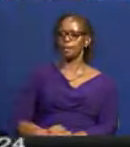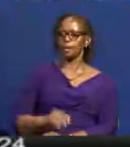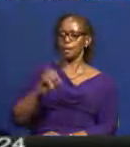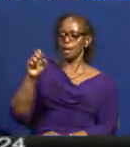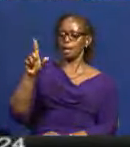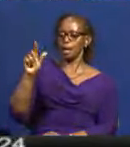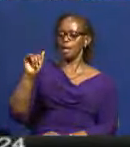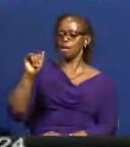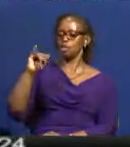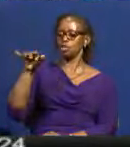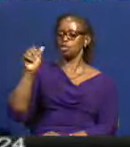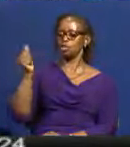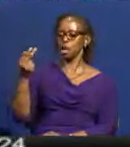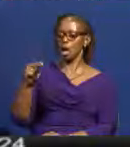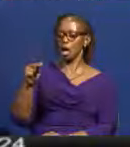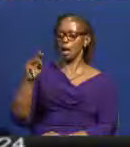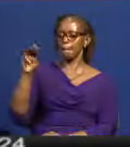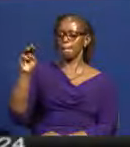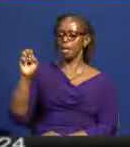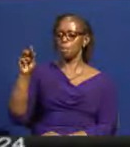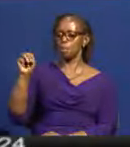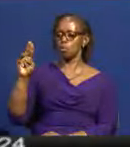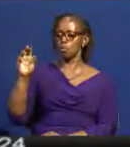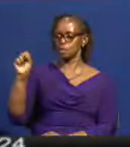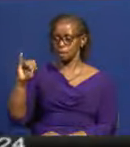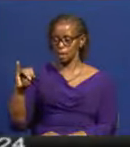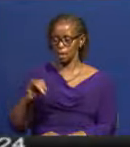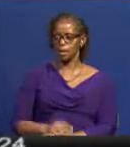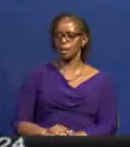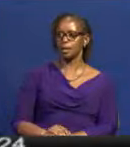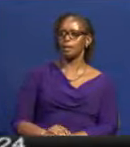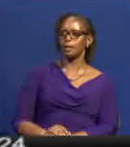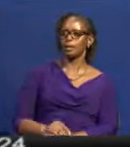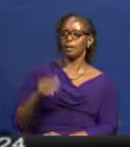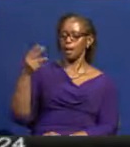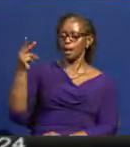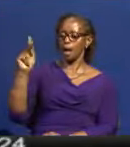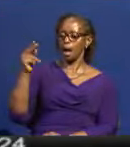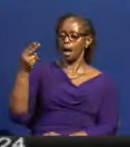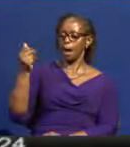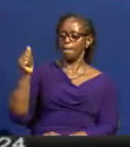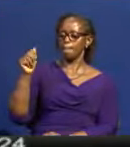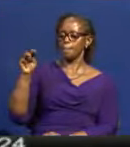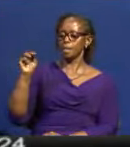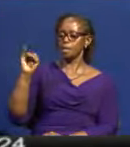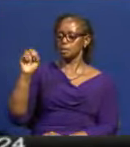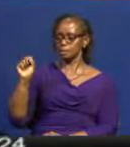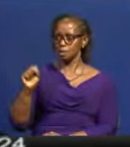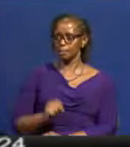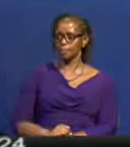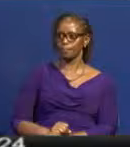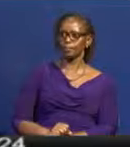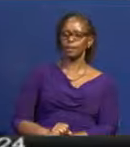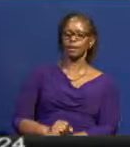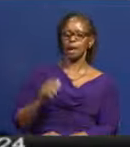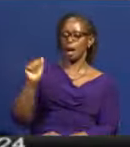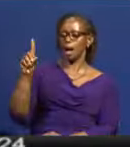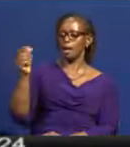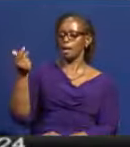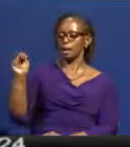Elijah Memusi Kanchori, Kakuta Maimai Hamisi, Aden Daoud Mohamed,